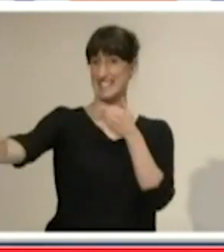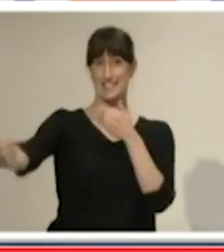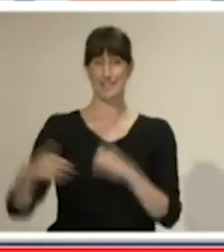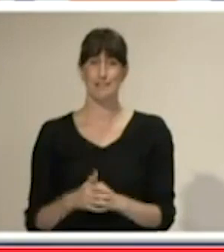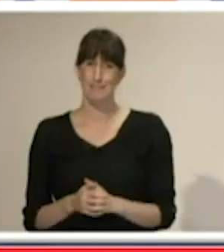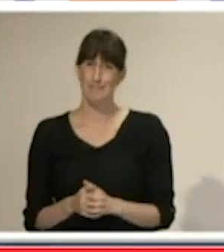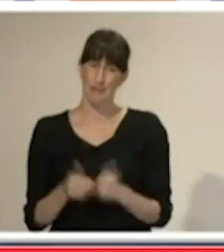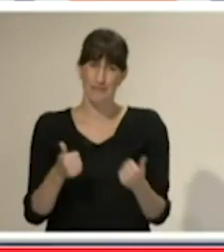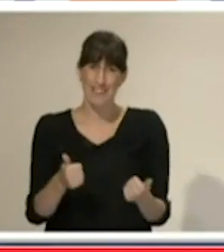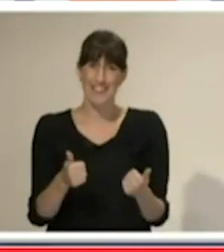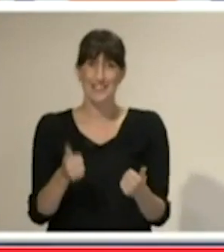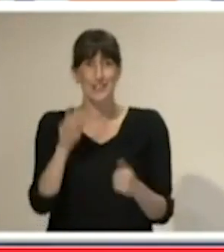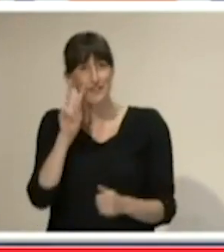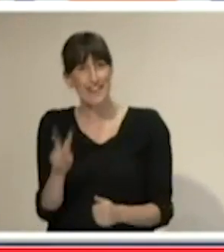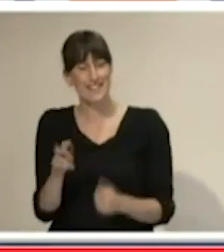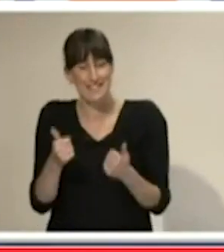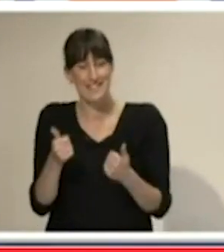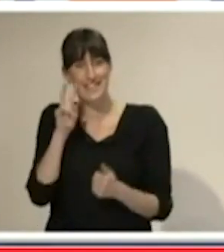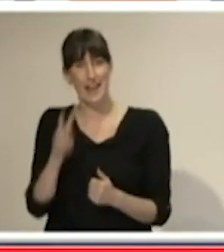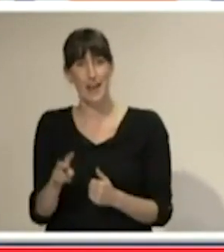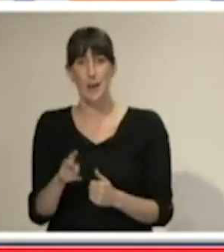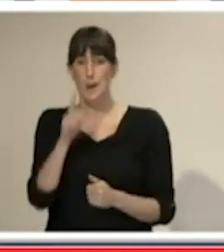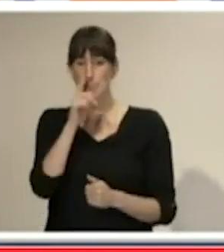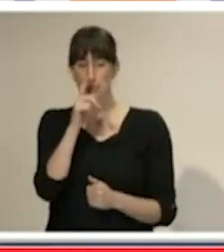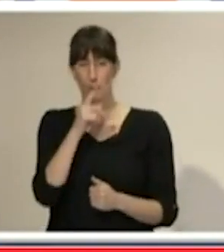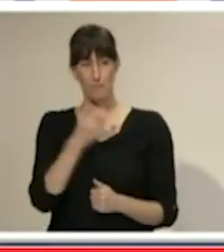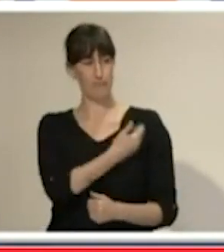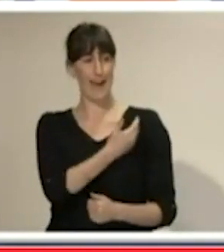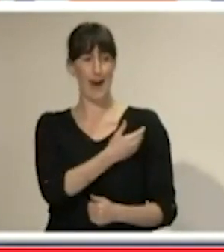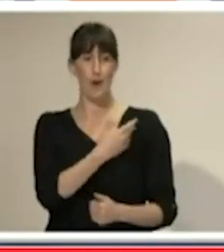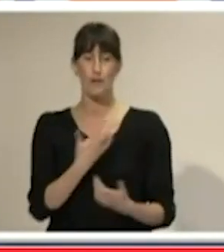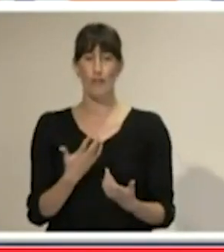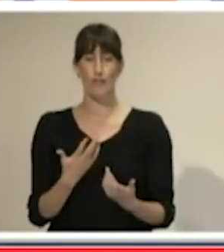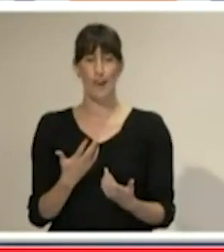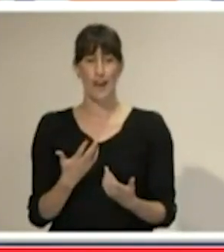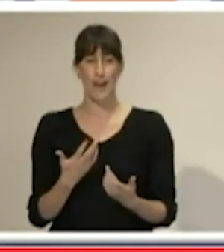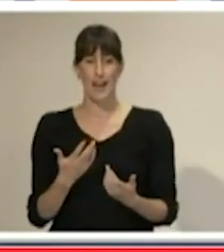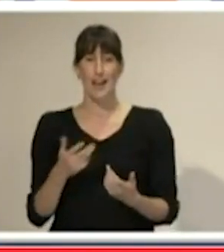work. It's incredible to see. I know it makes people feel very proud given the difficult circumstances people are operating under.